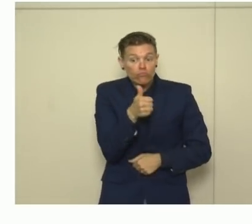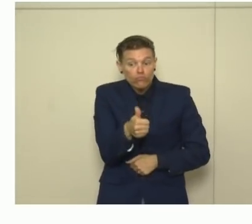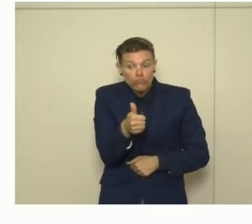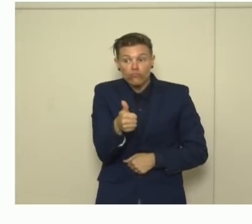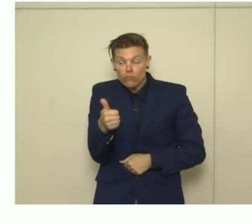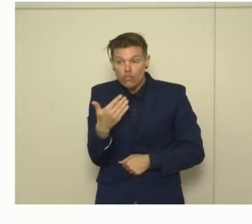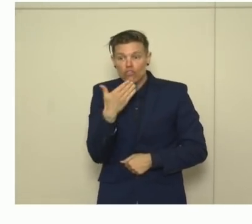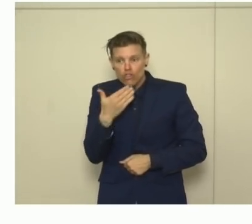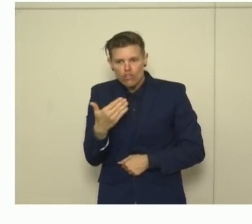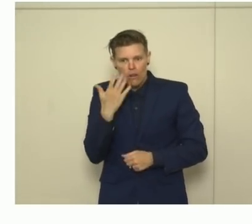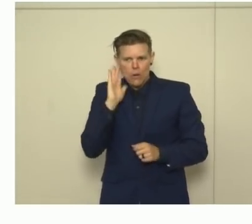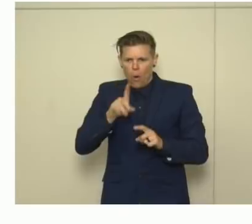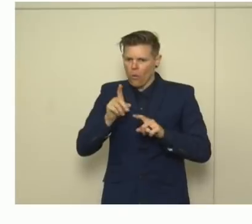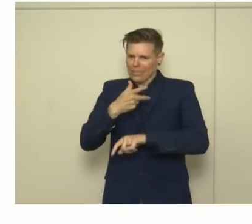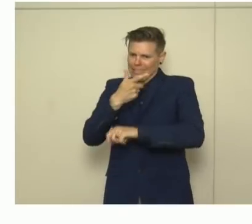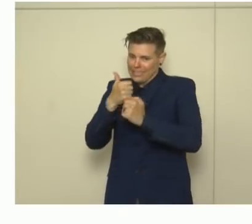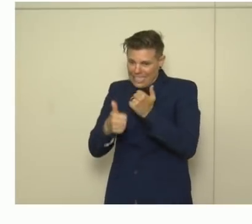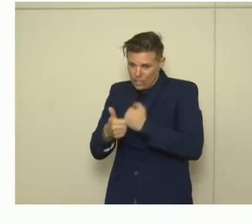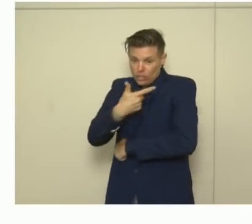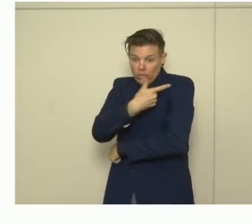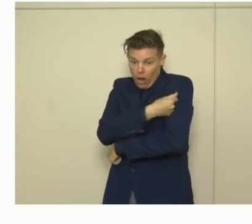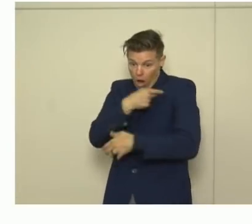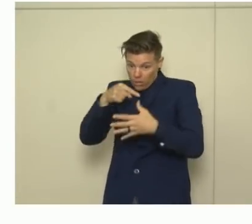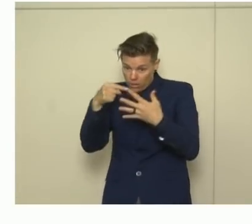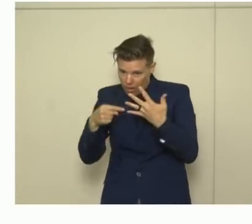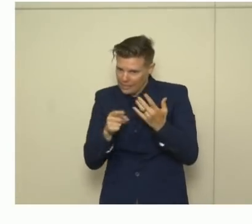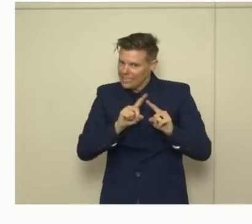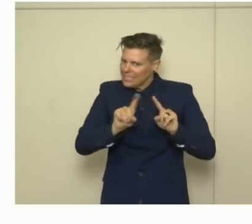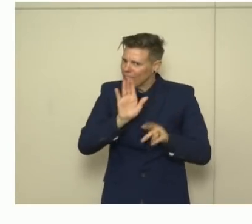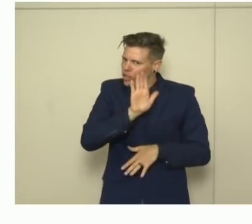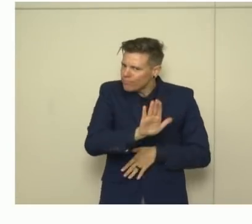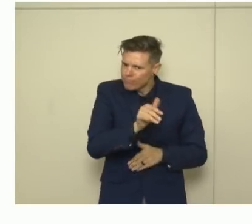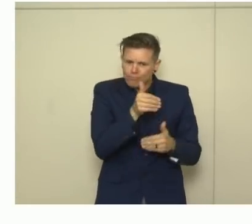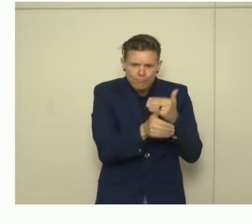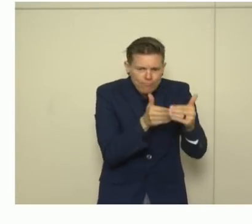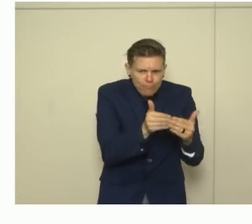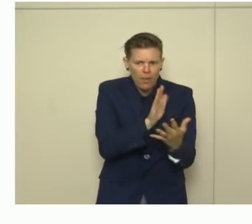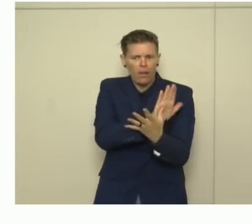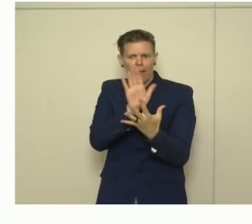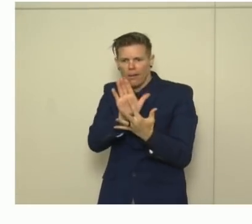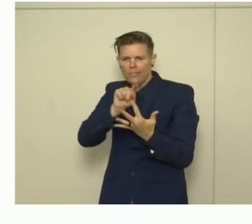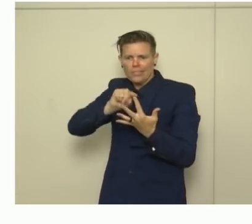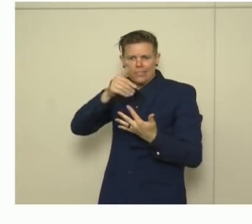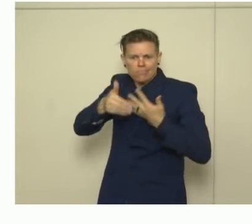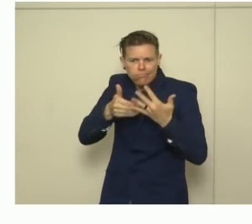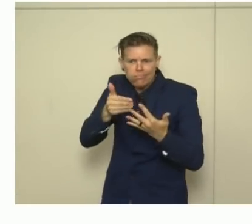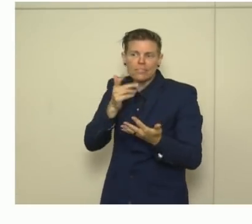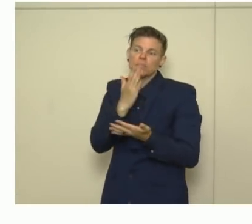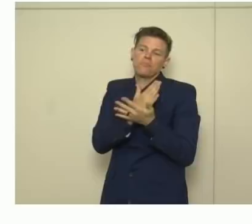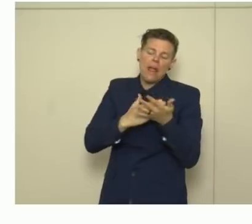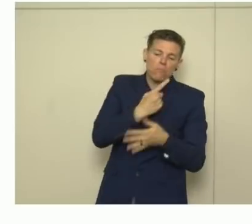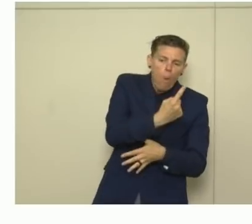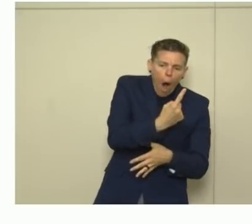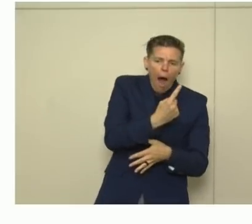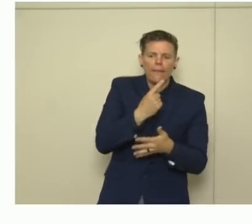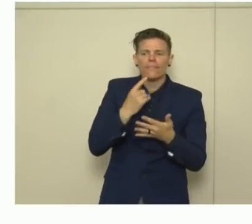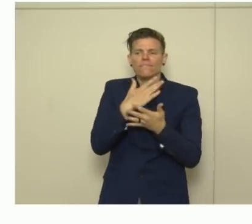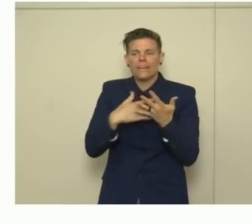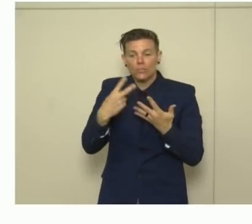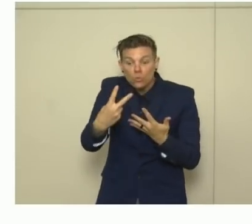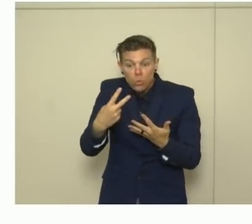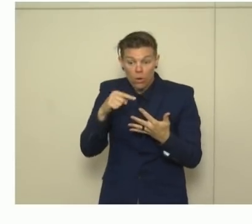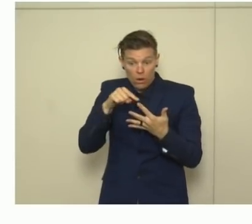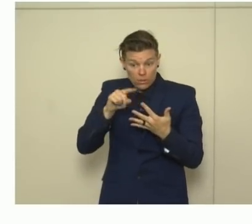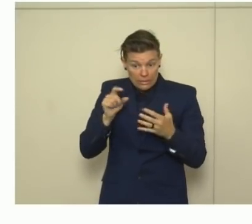different administration procedures, 1 or 2 vaccines, storage, whether they're safe for pregnant women and kids